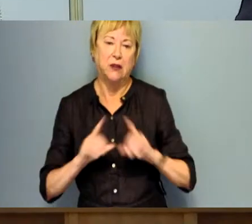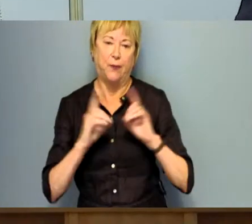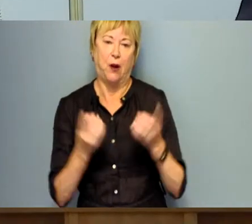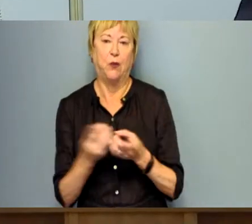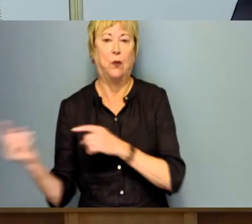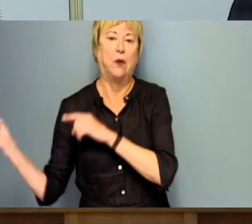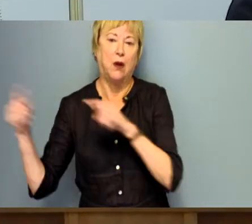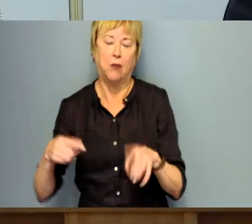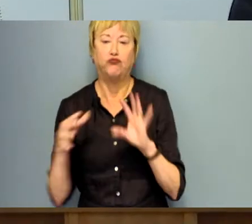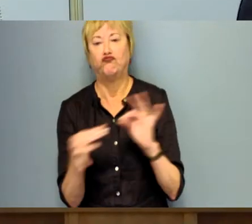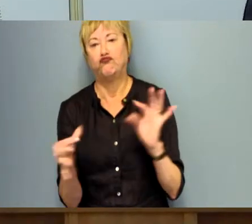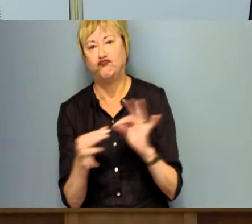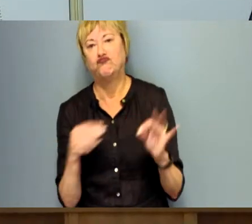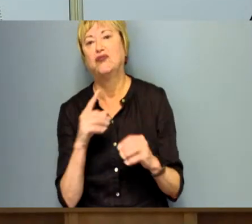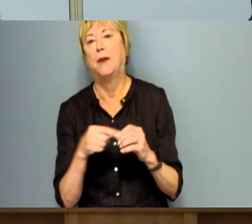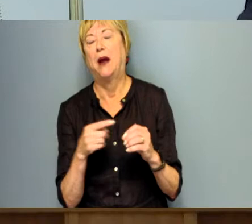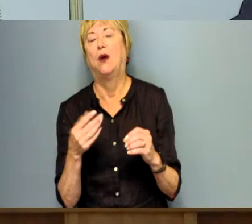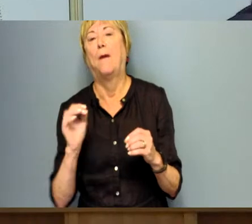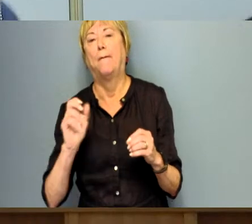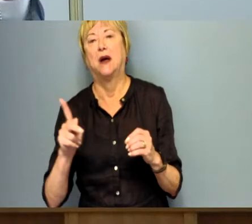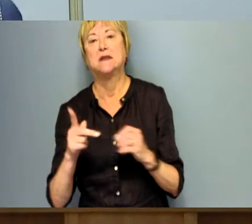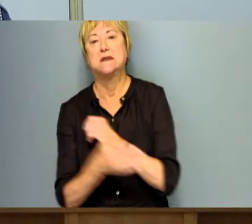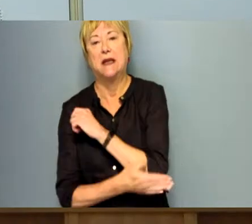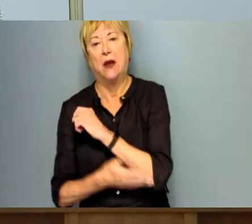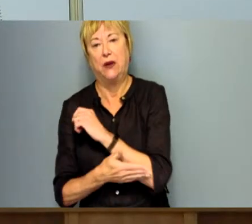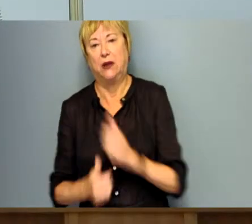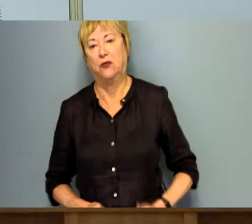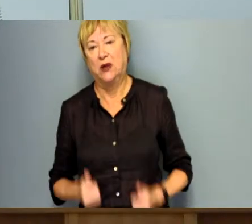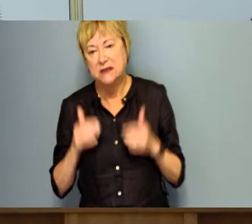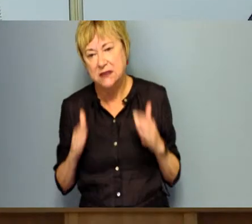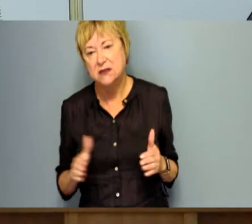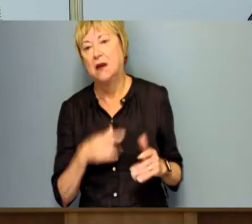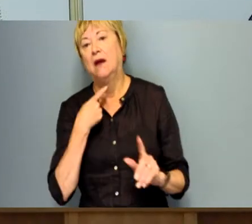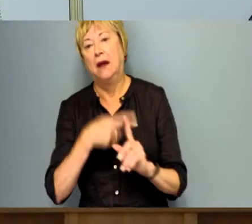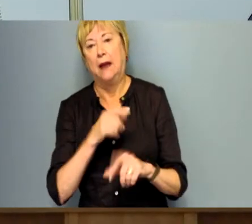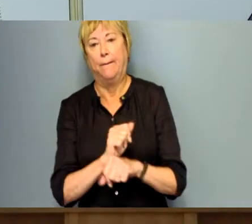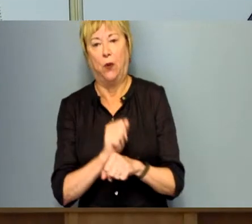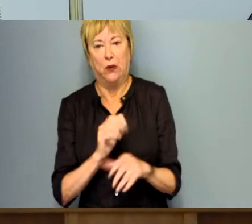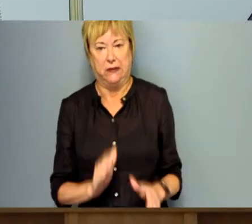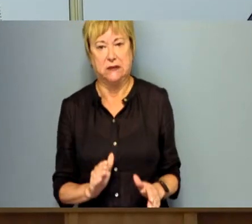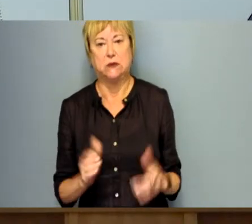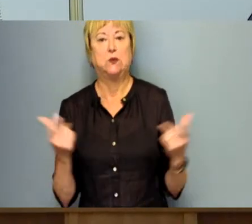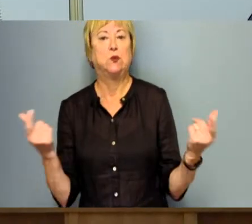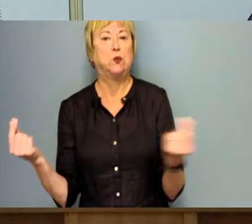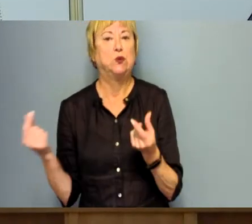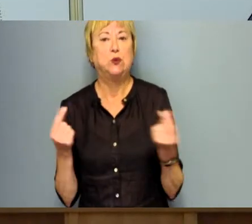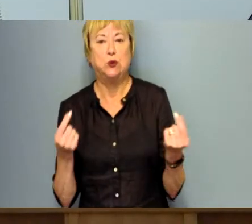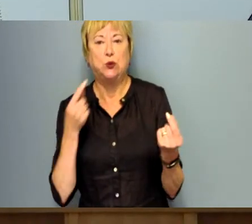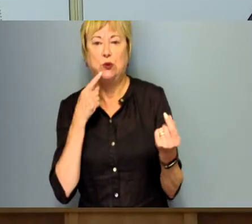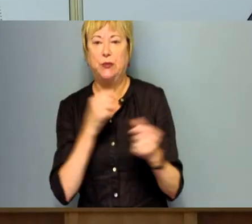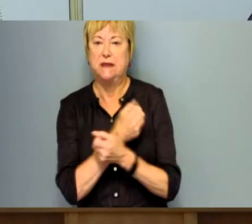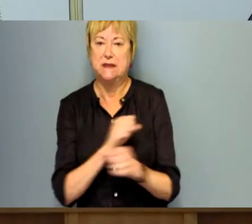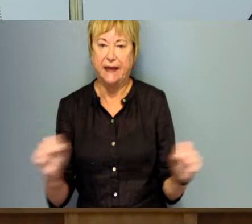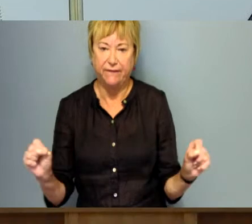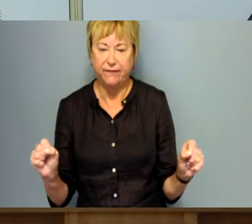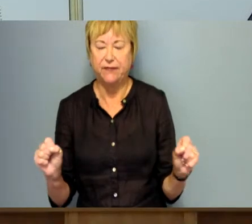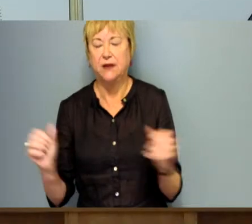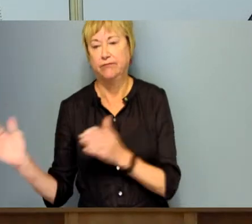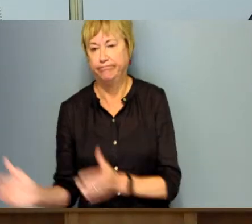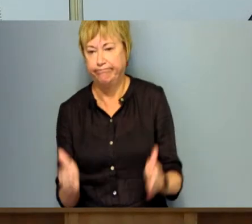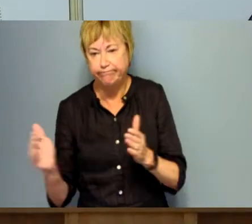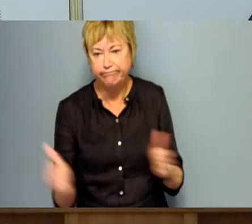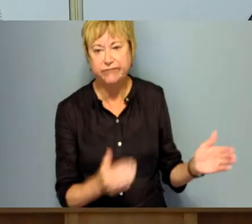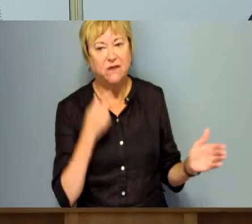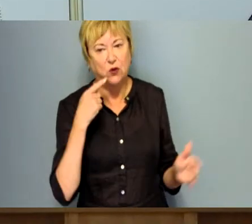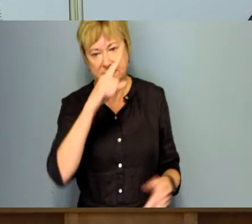little bit about some of the things Bucks County residents and employees of this county certainly should do to be safe this summer, be prepared for the summer.